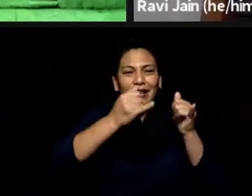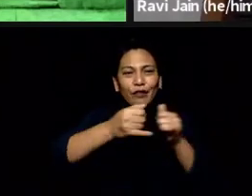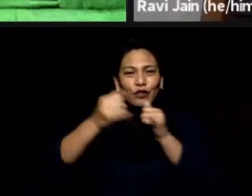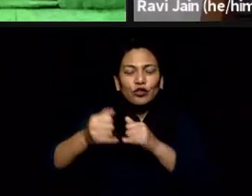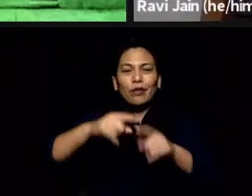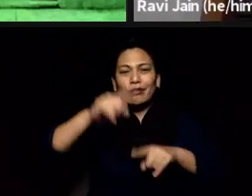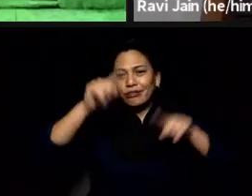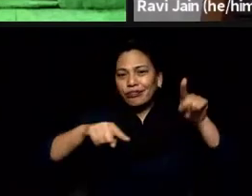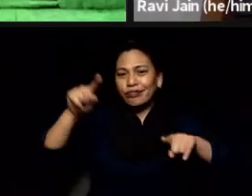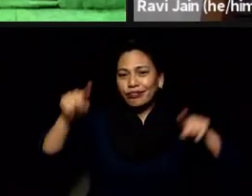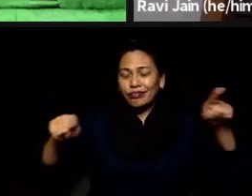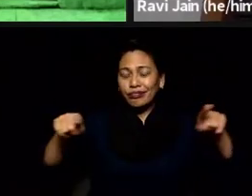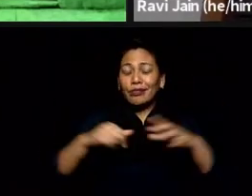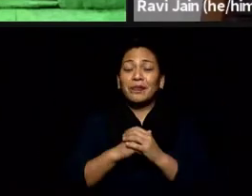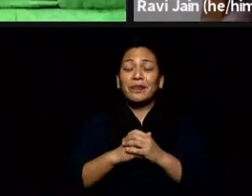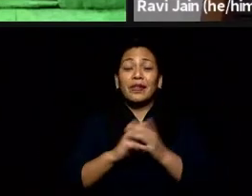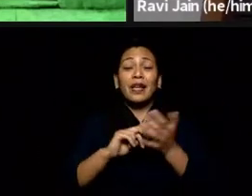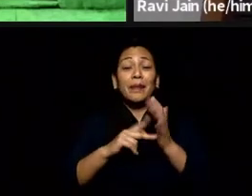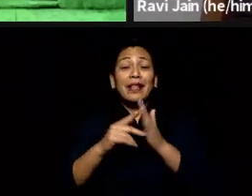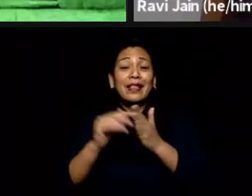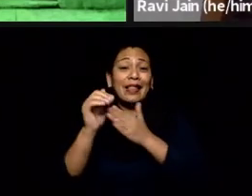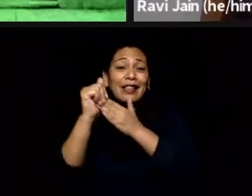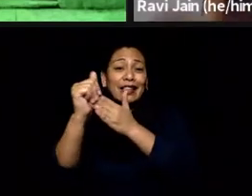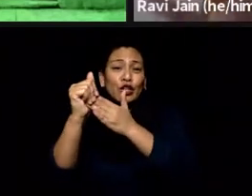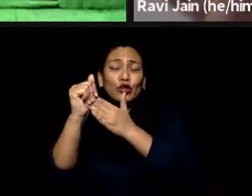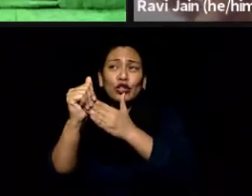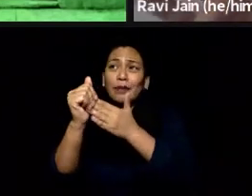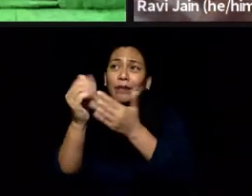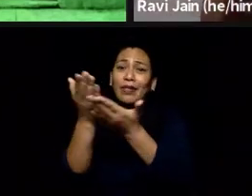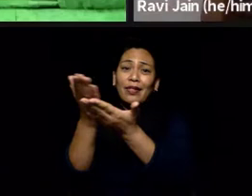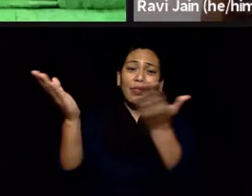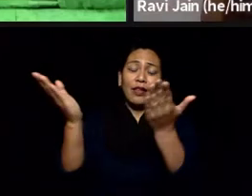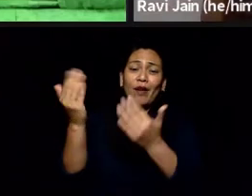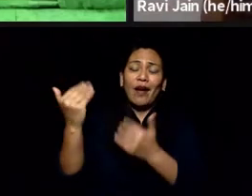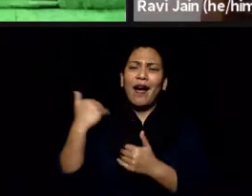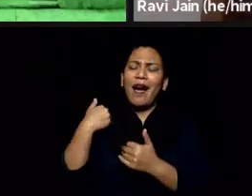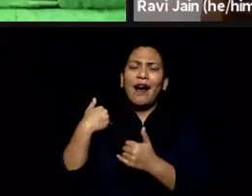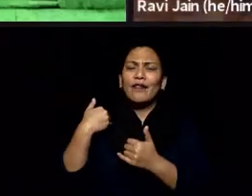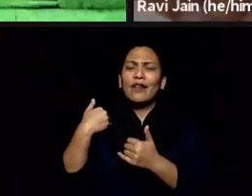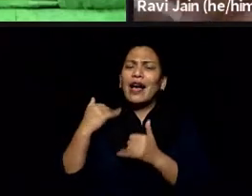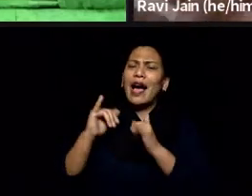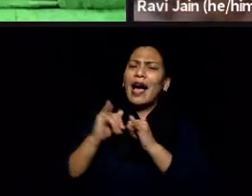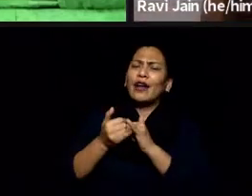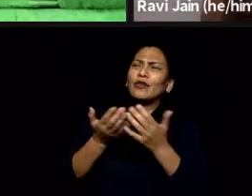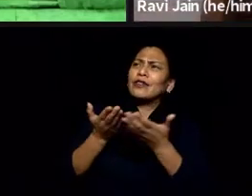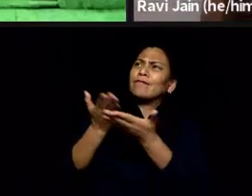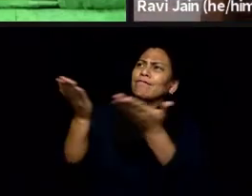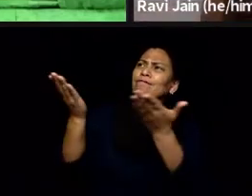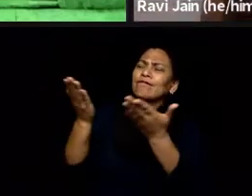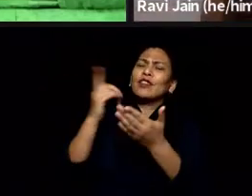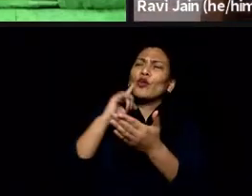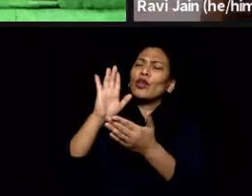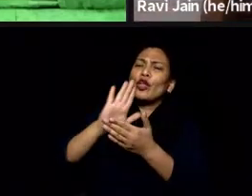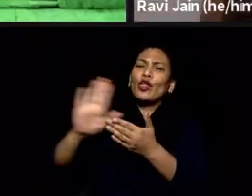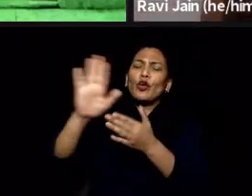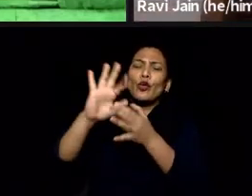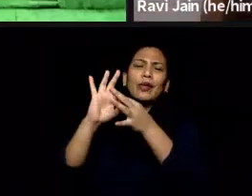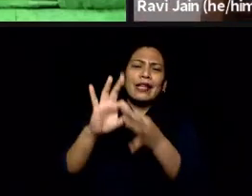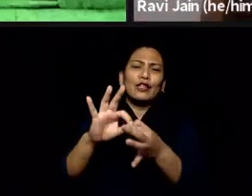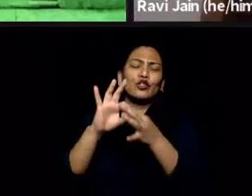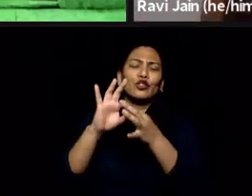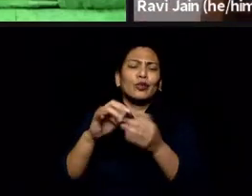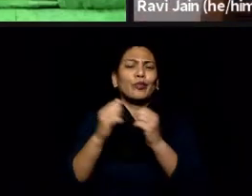how do we look to the leadership that is already there, that is in the community, that is has a different relationship to